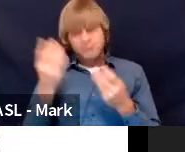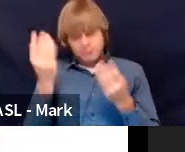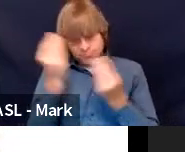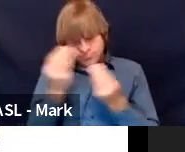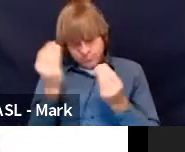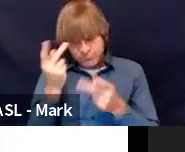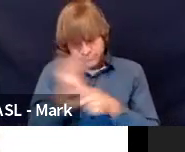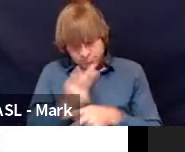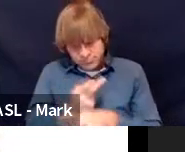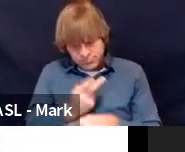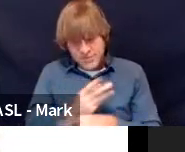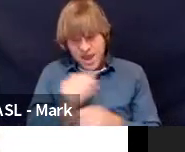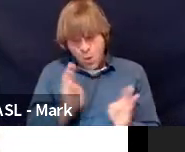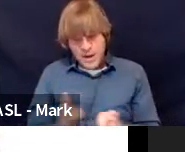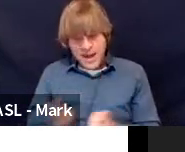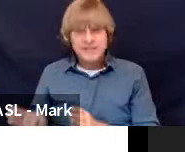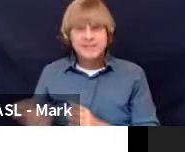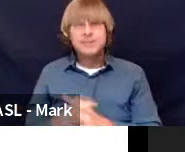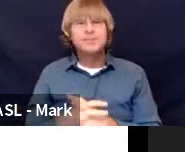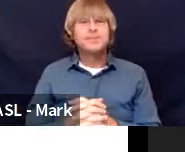out and organized.